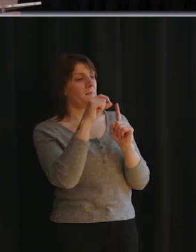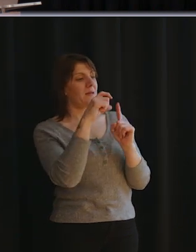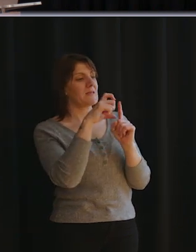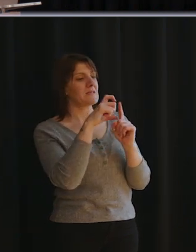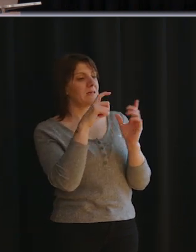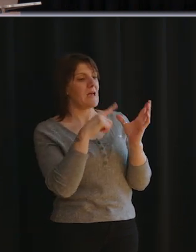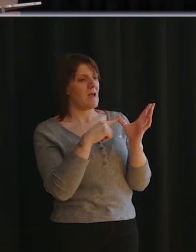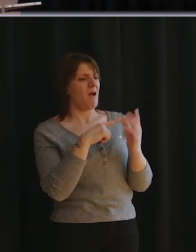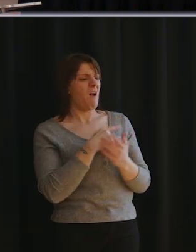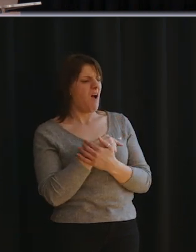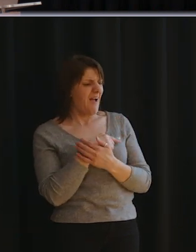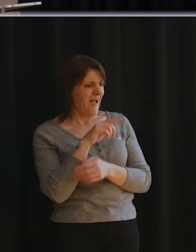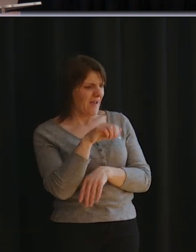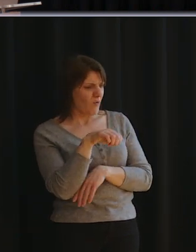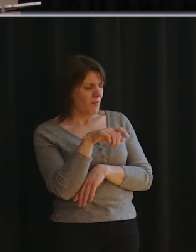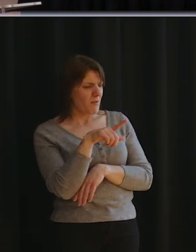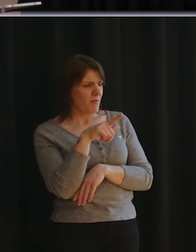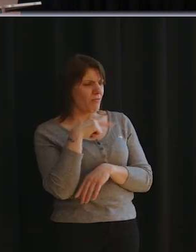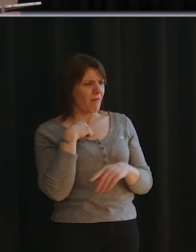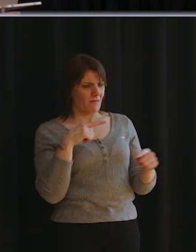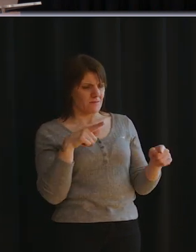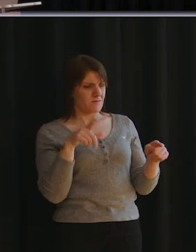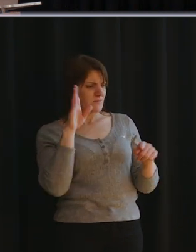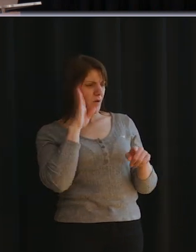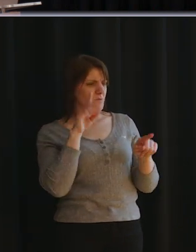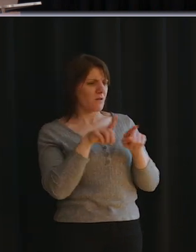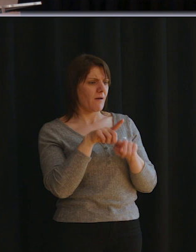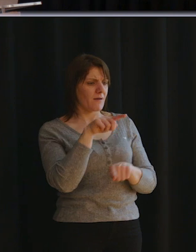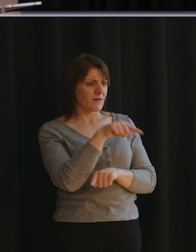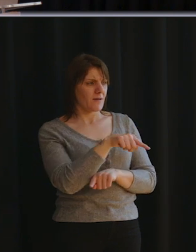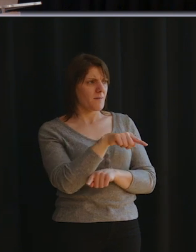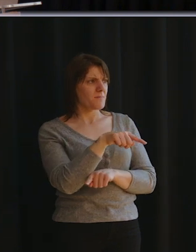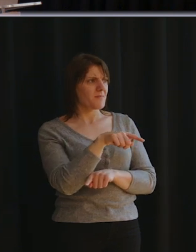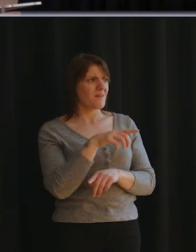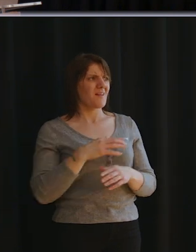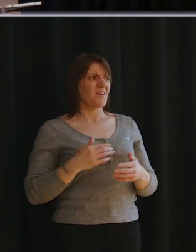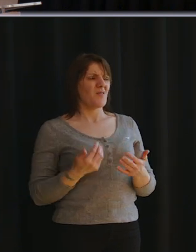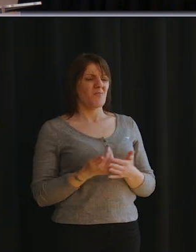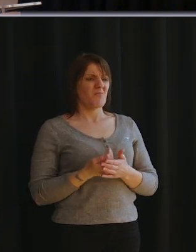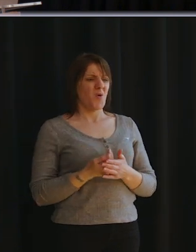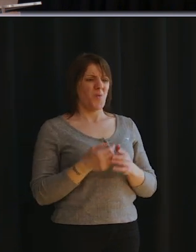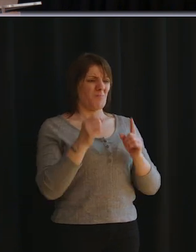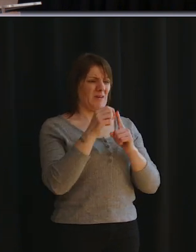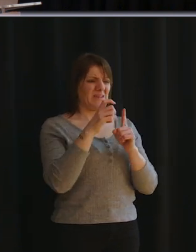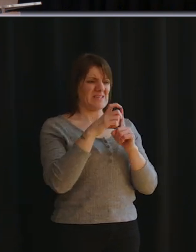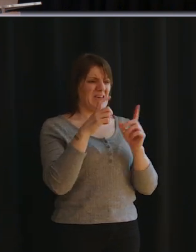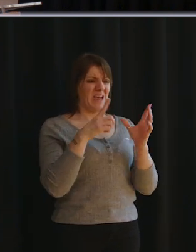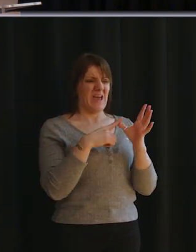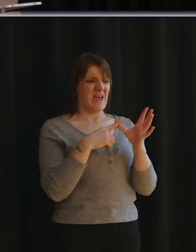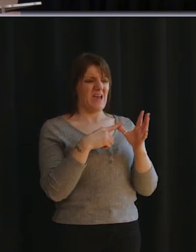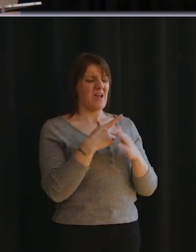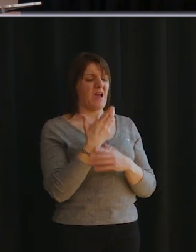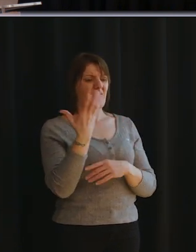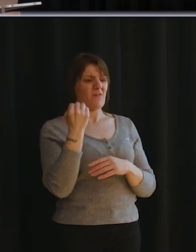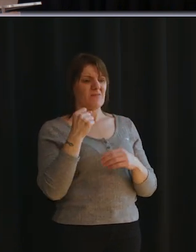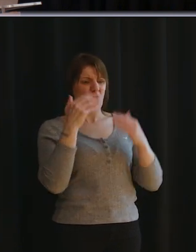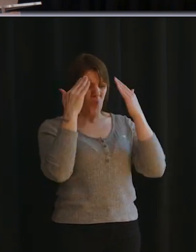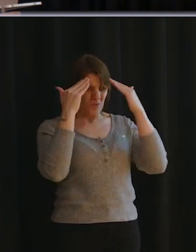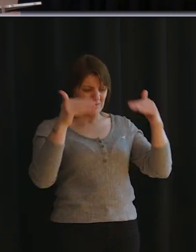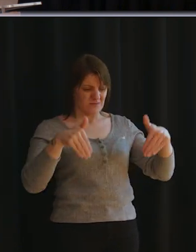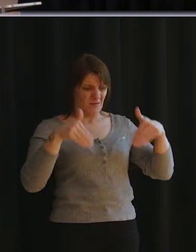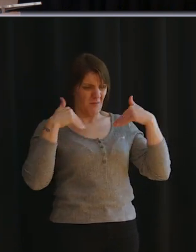this kind of matches him. Yeah. And at the time they said he can't possibly have PDA, he's not autistic, he hasn't been diagnosed with autism.